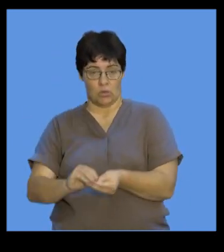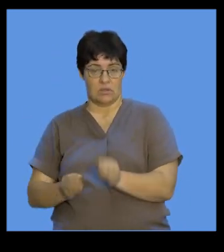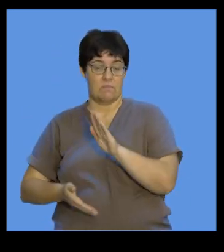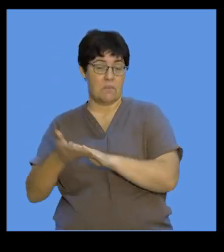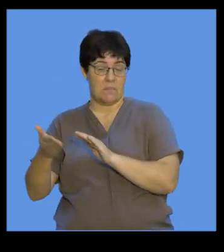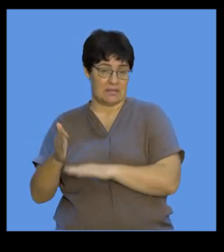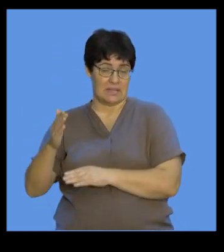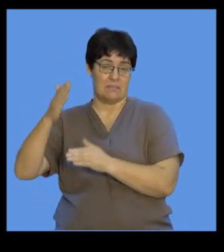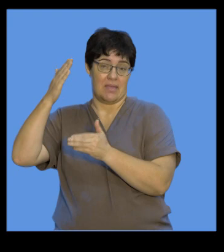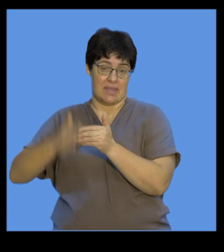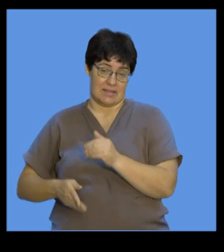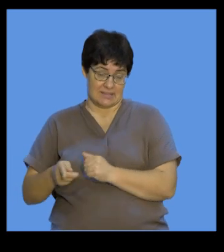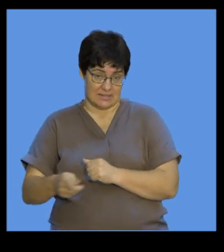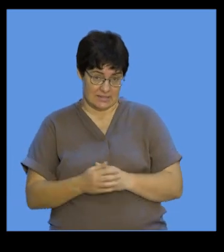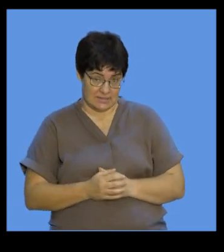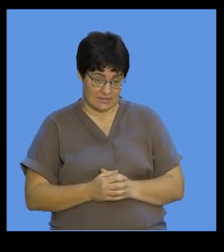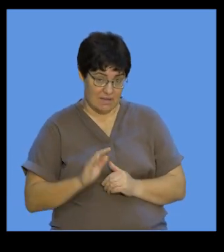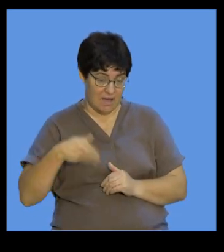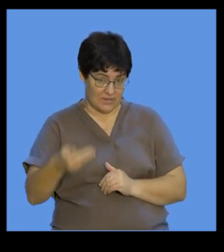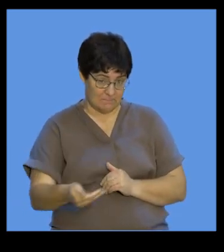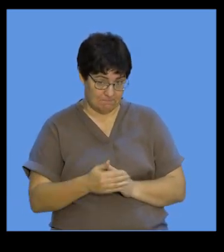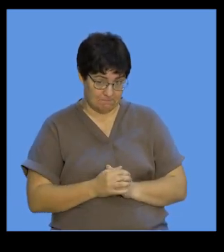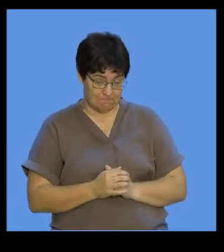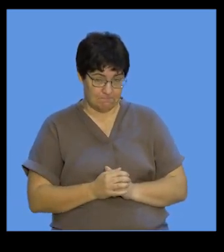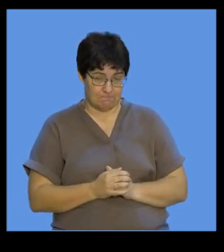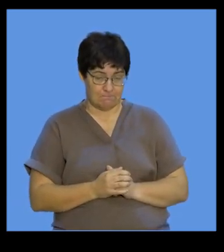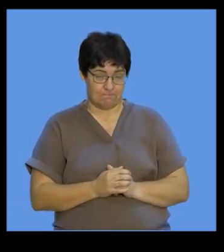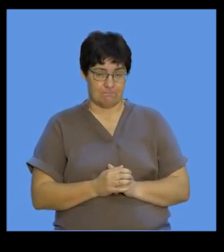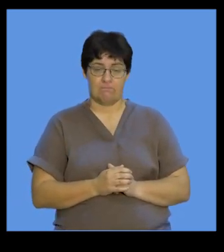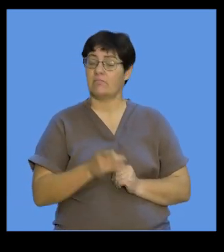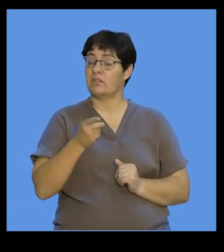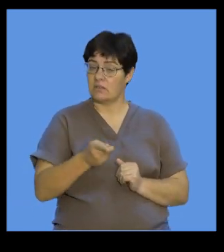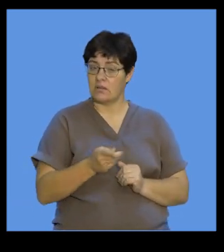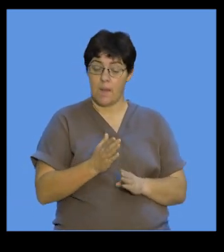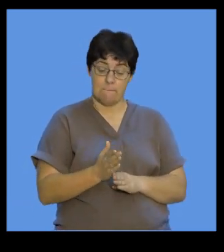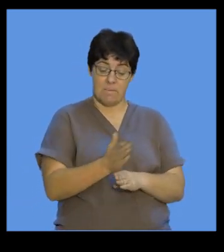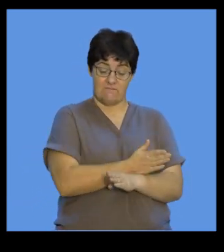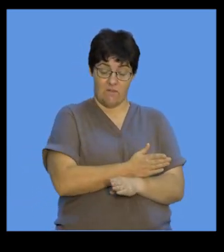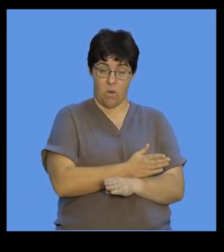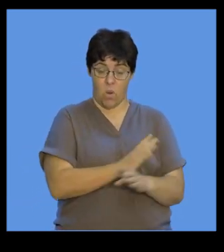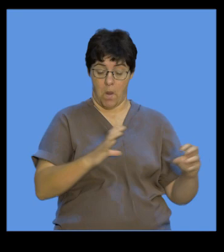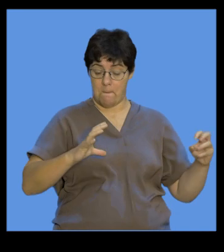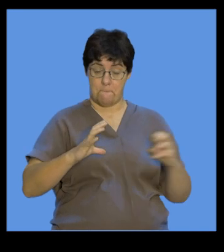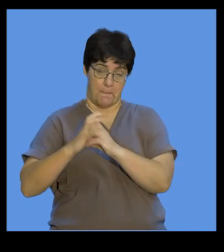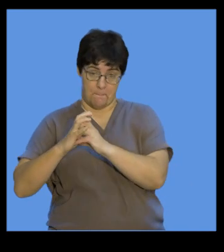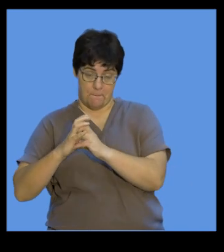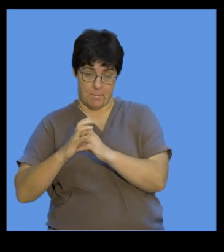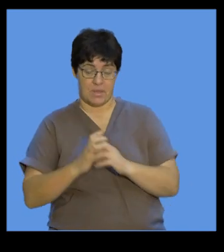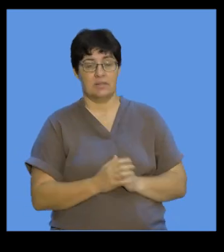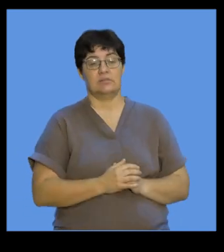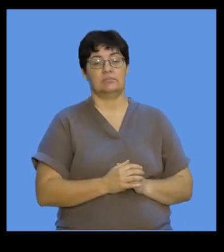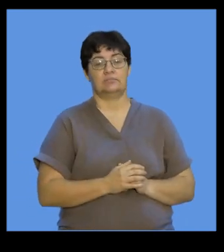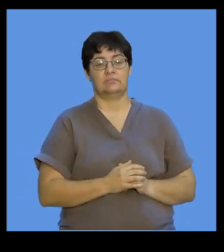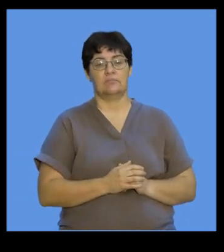afterwards. So before the collision, Now what I'm going to do is we can